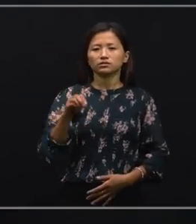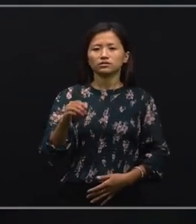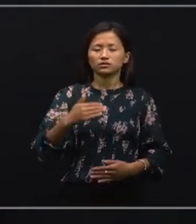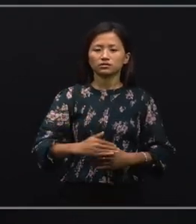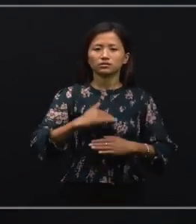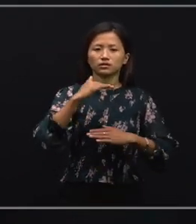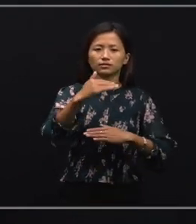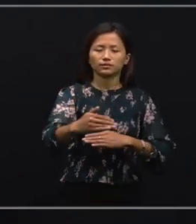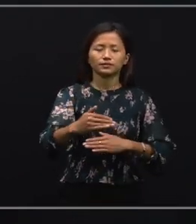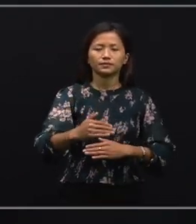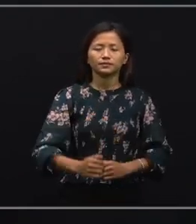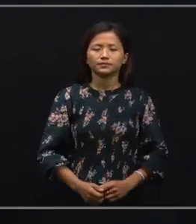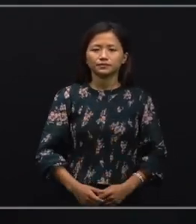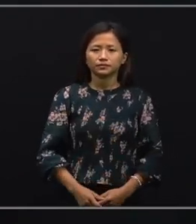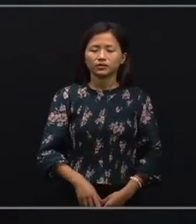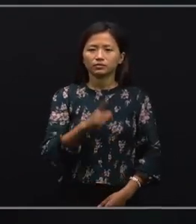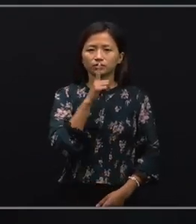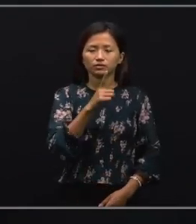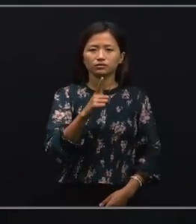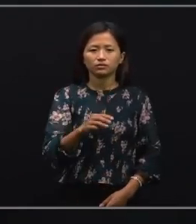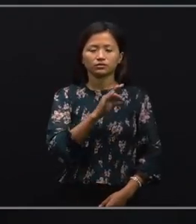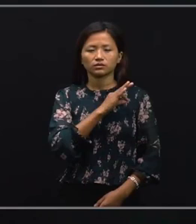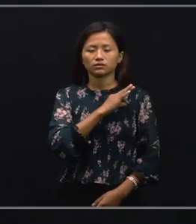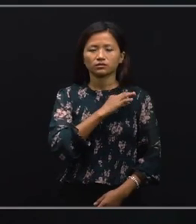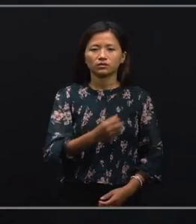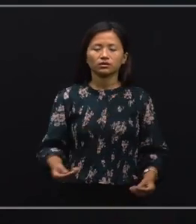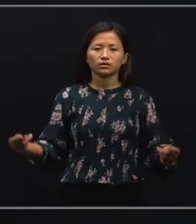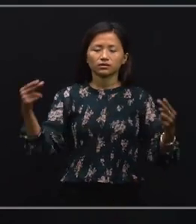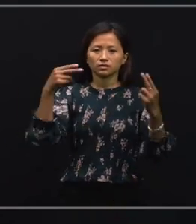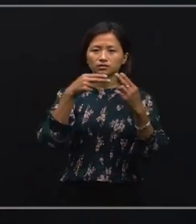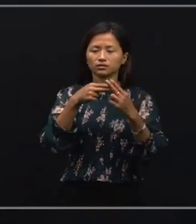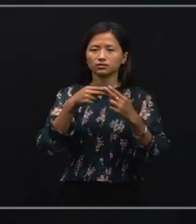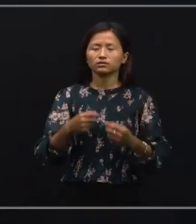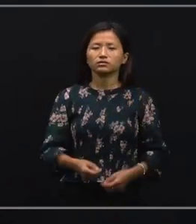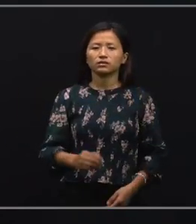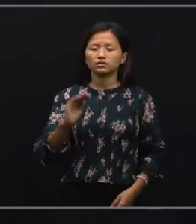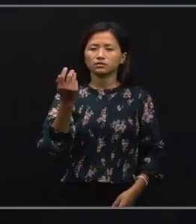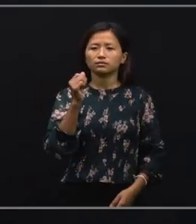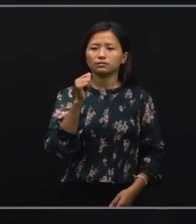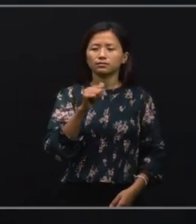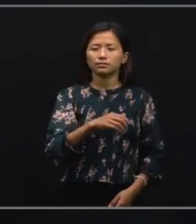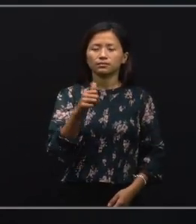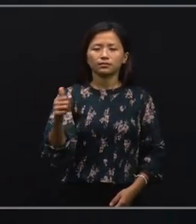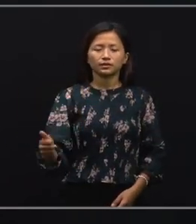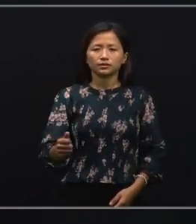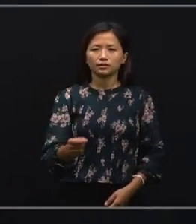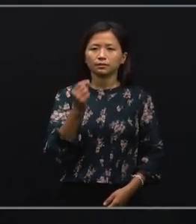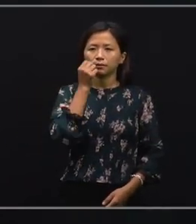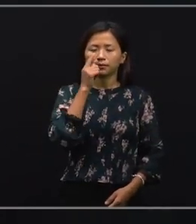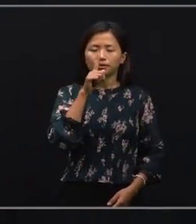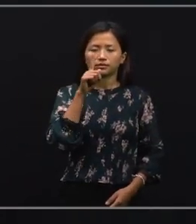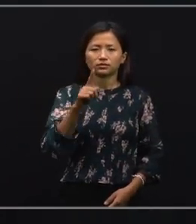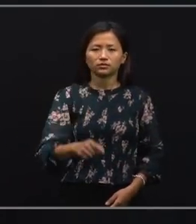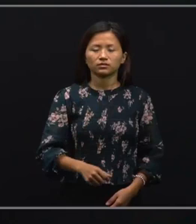take this step. Because I'm sure nobody would like to go against somebody's parents, even if they want to have